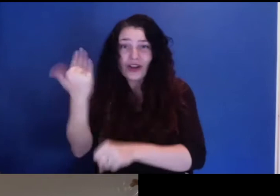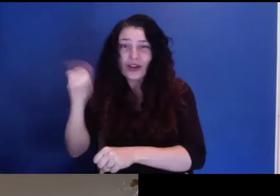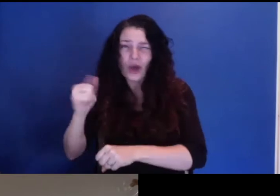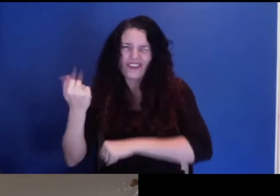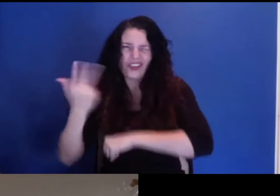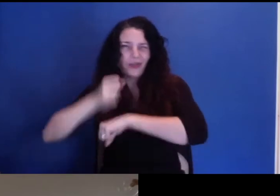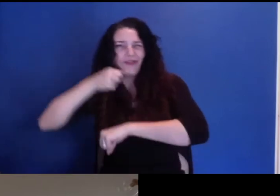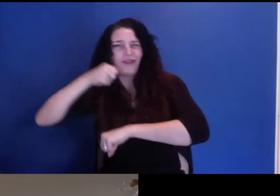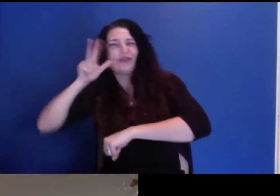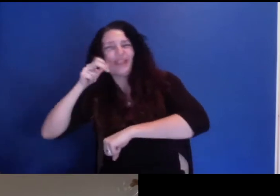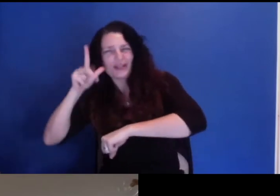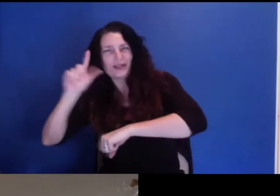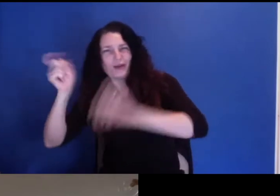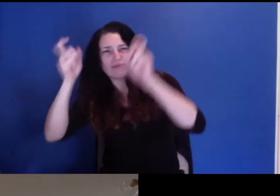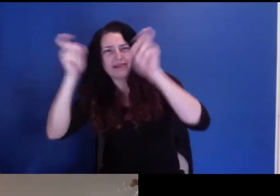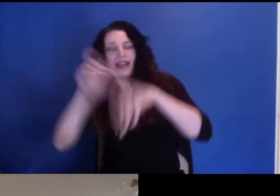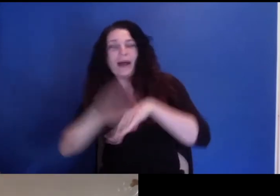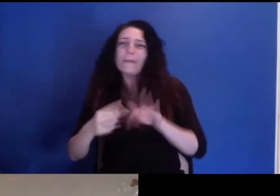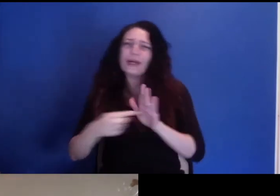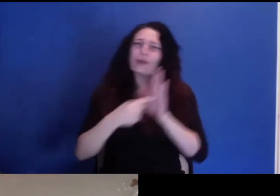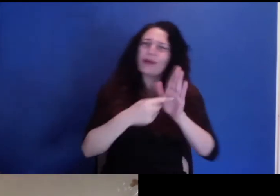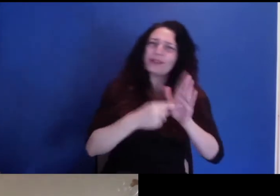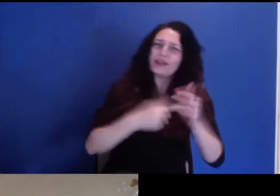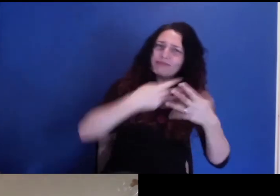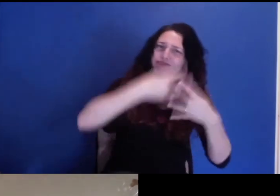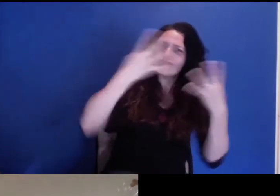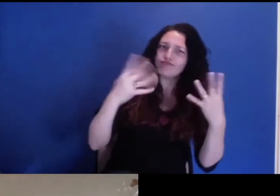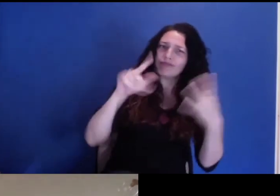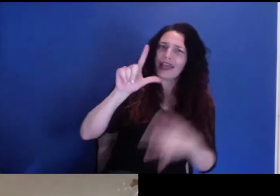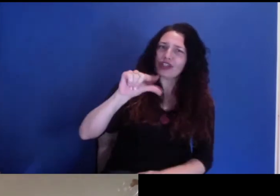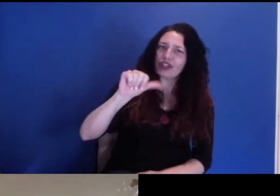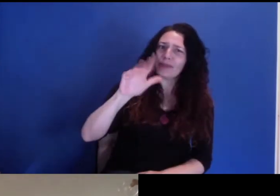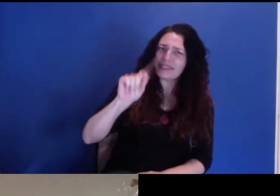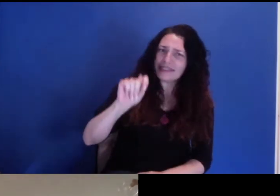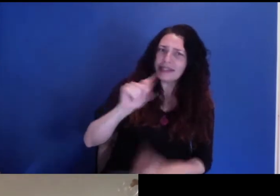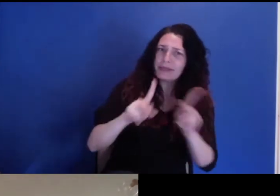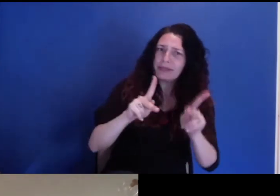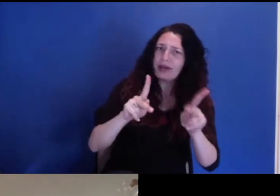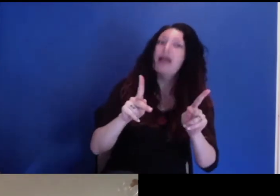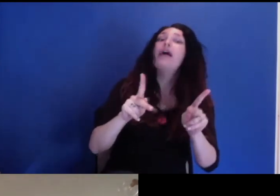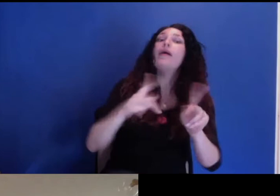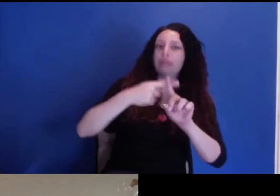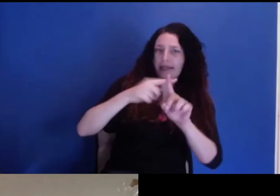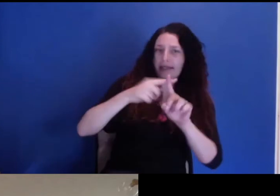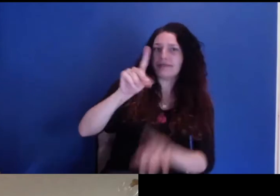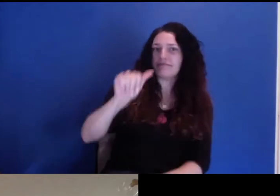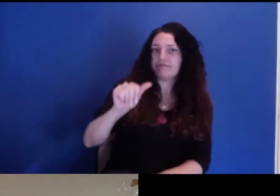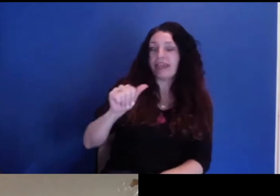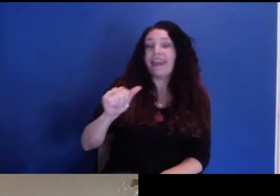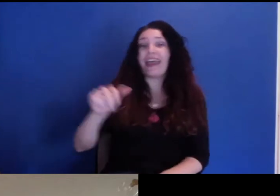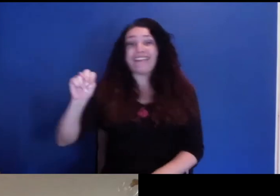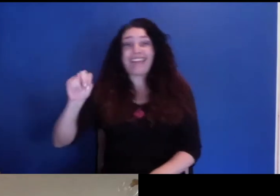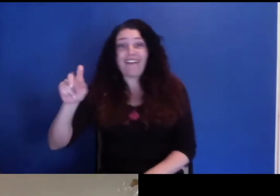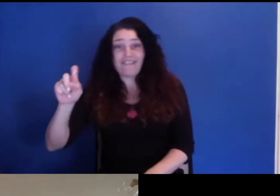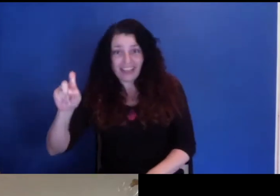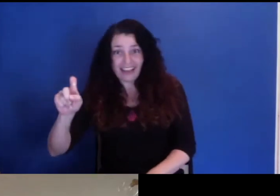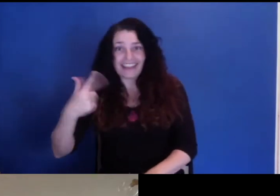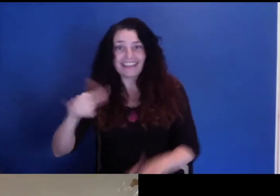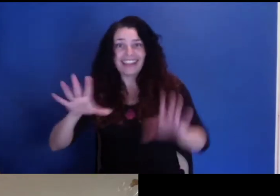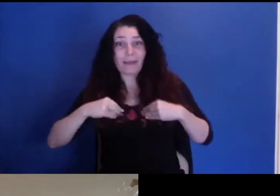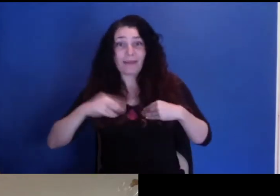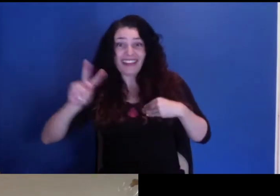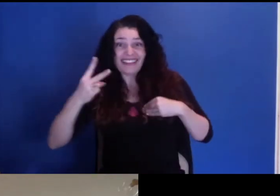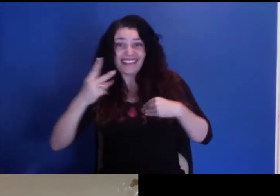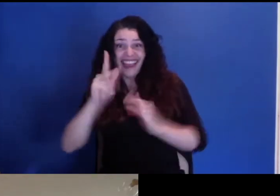of LGBTQ people and people with disabilities. Netflix has renewed this comedy series for a second season, and season 1